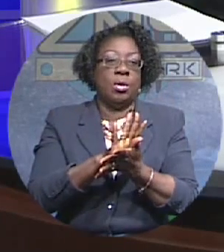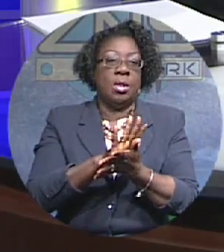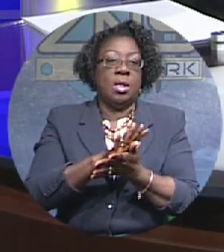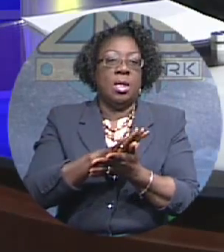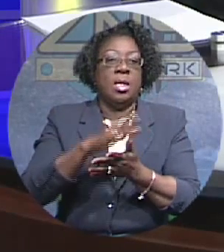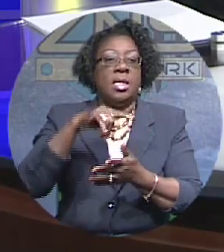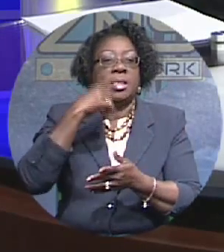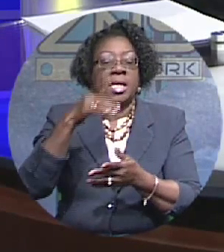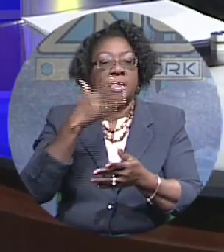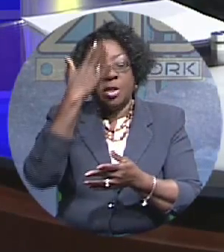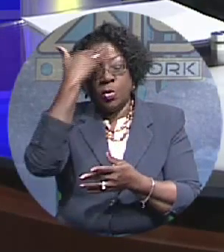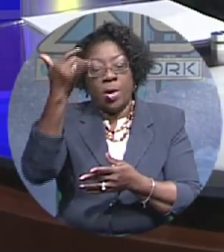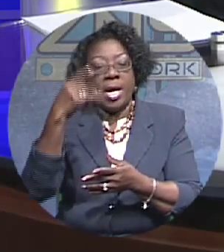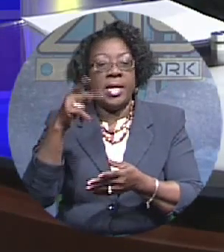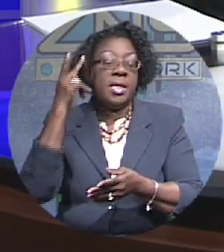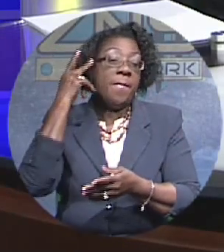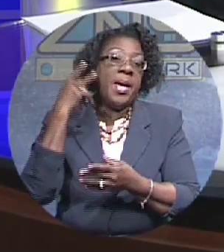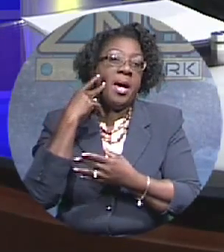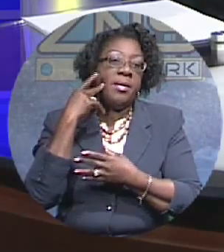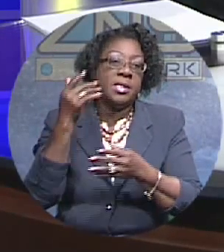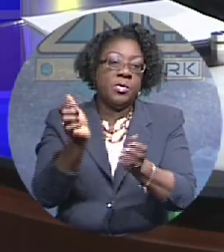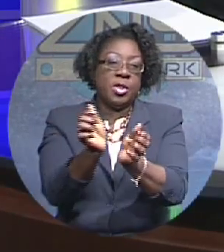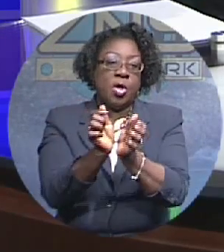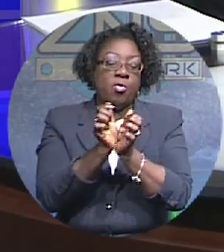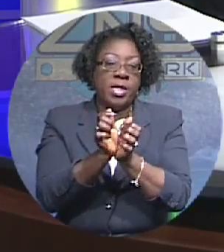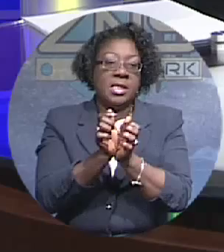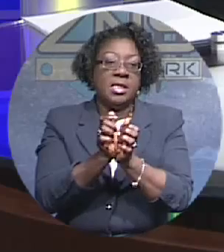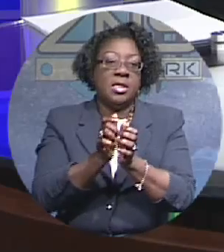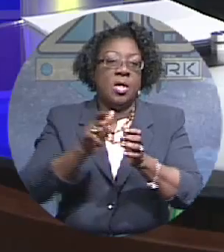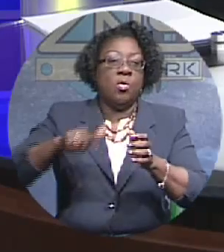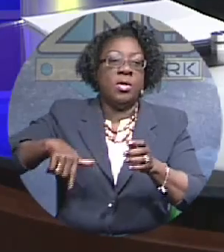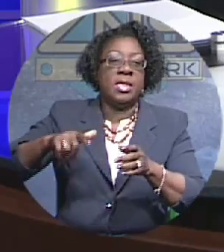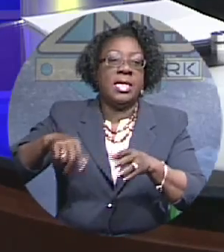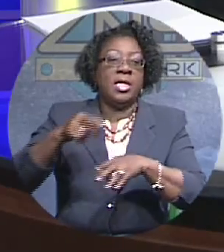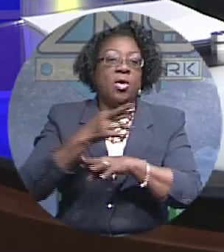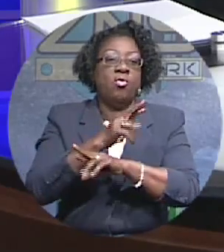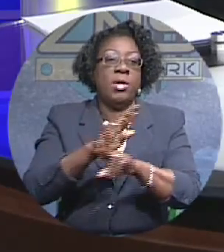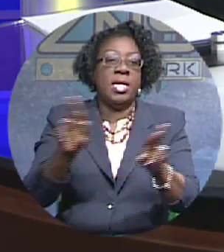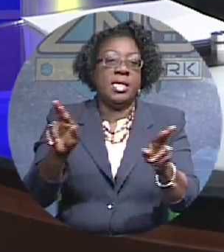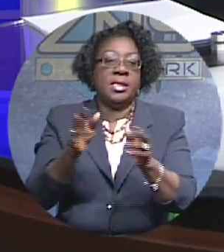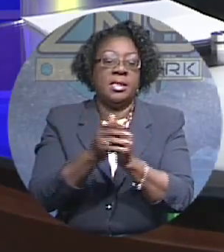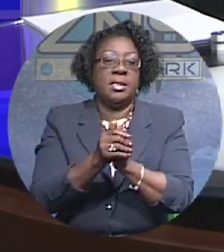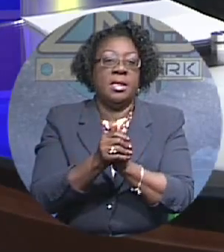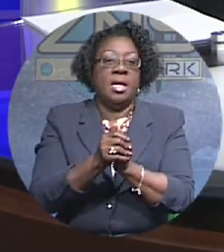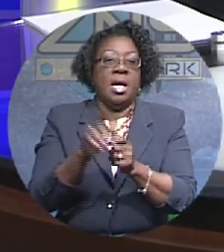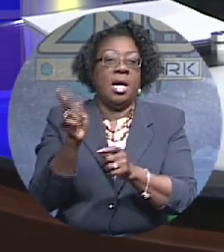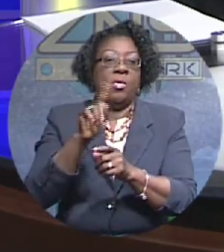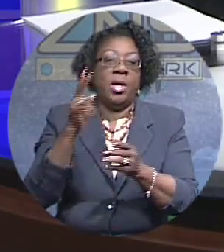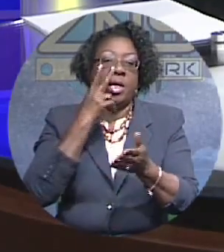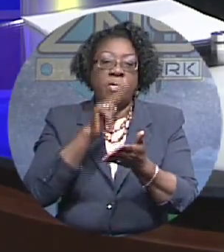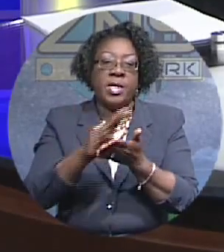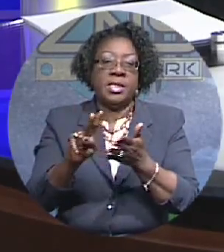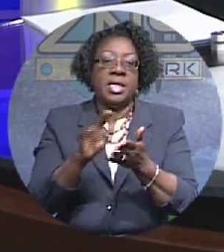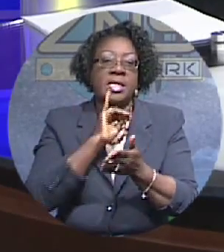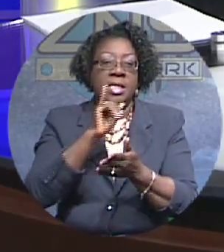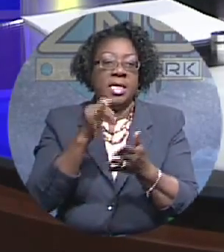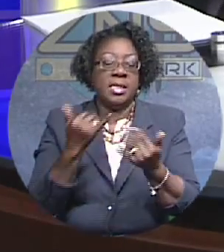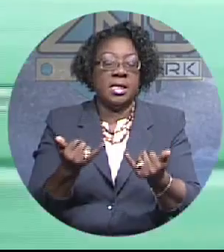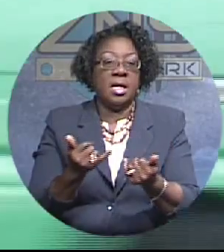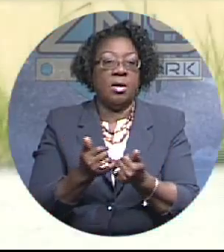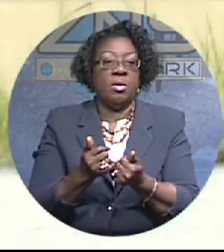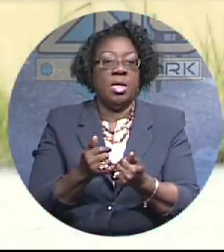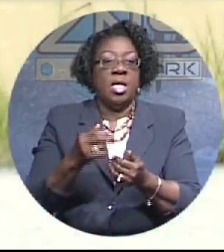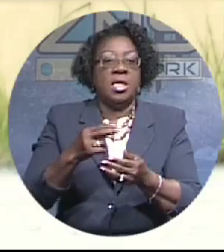DeSwain tells us why the parent taken into custody was later released and where the investigation stands now.